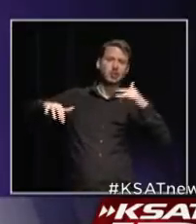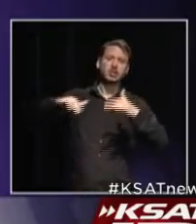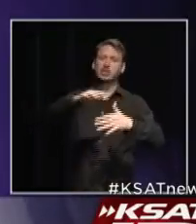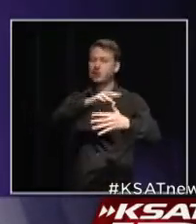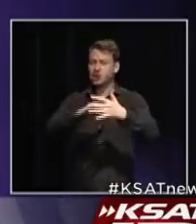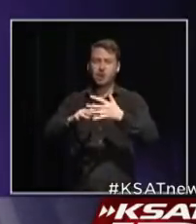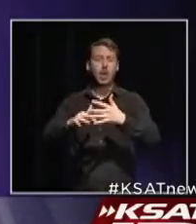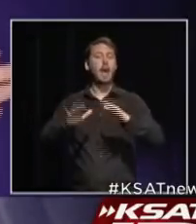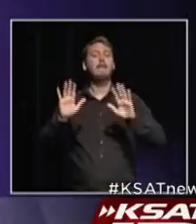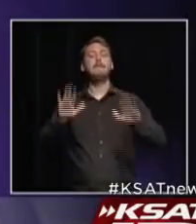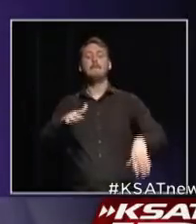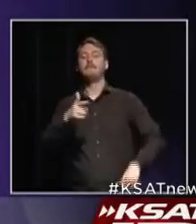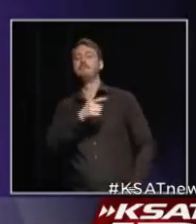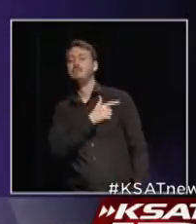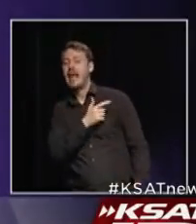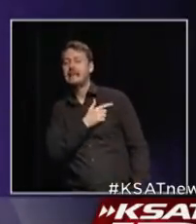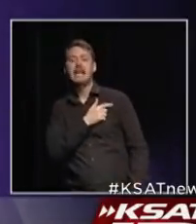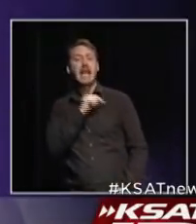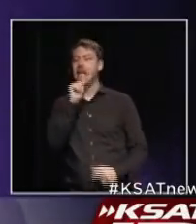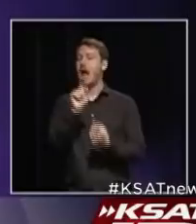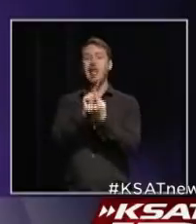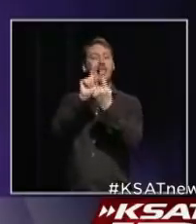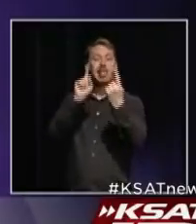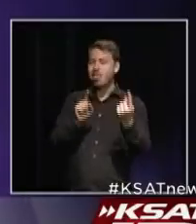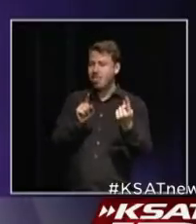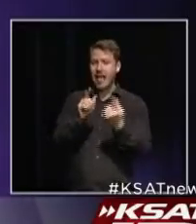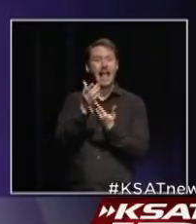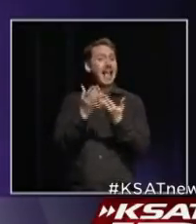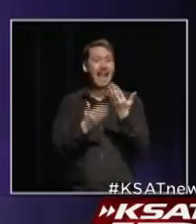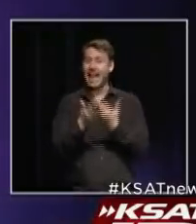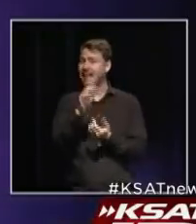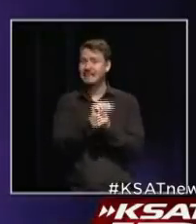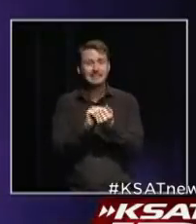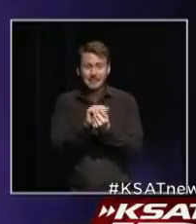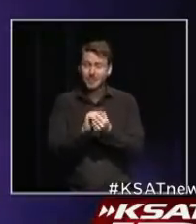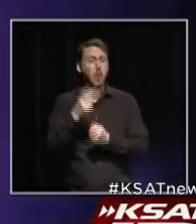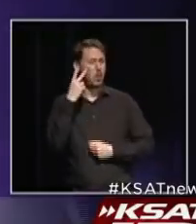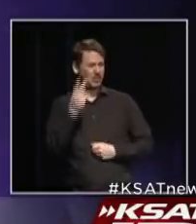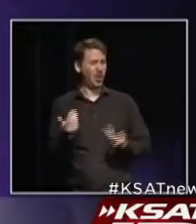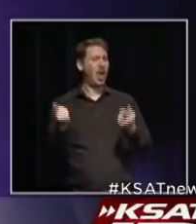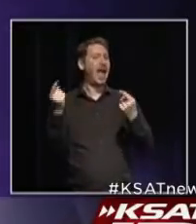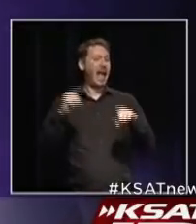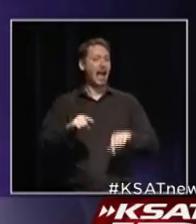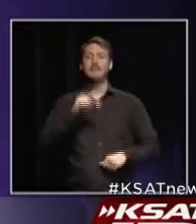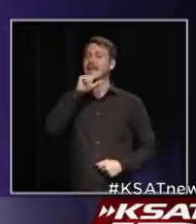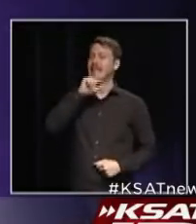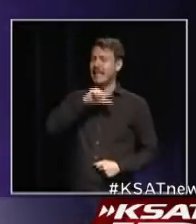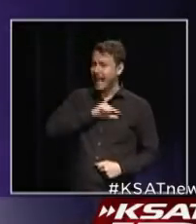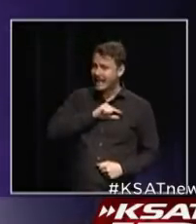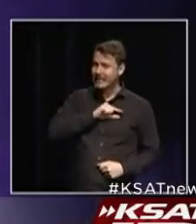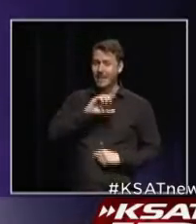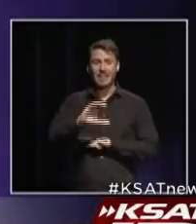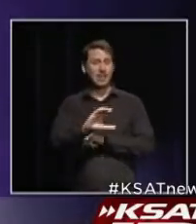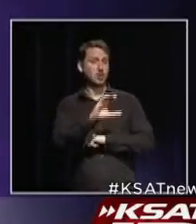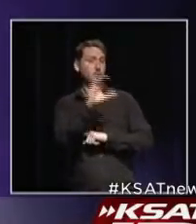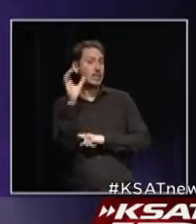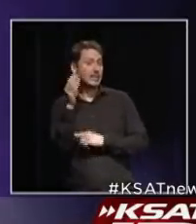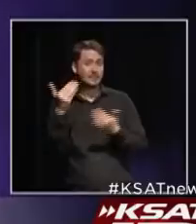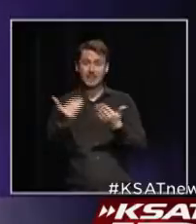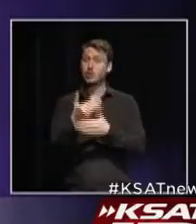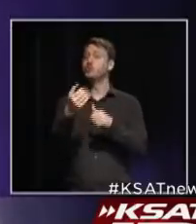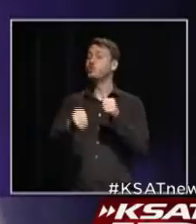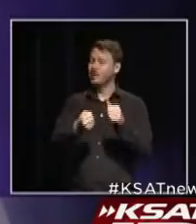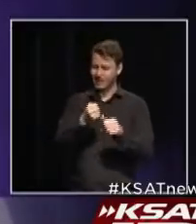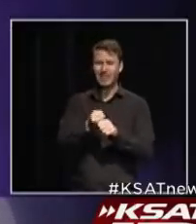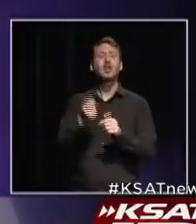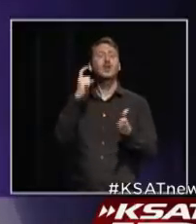So we saw that happen over the holiday season from Thanksgiving all the way through New Year's. And that's